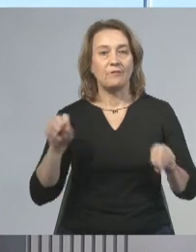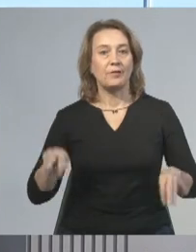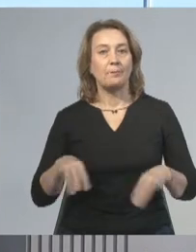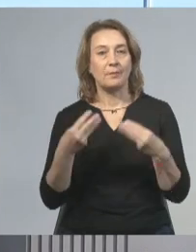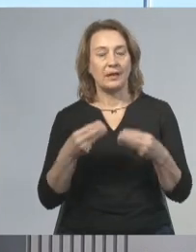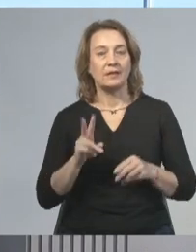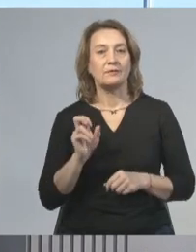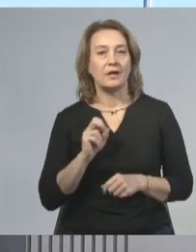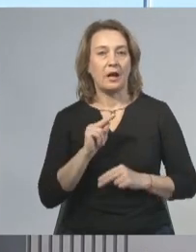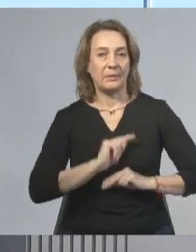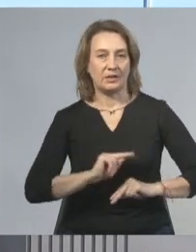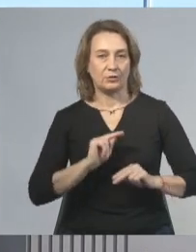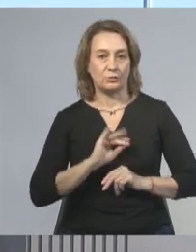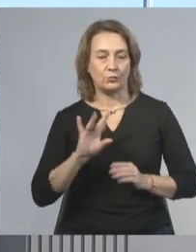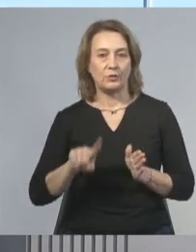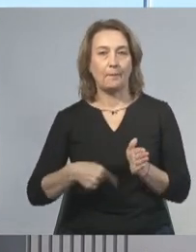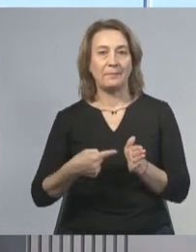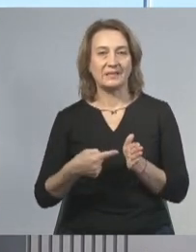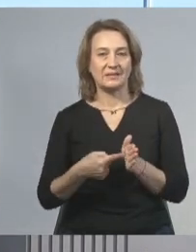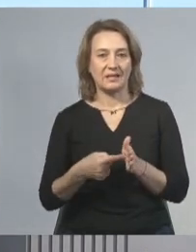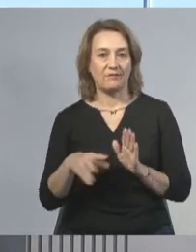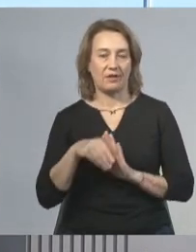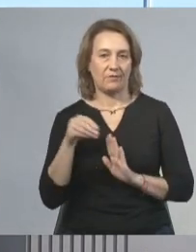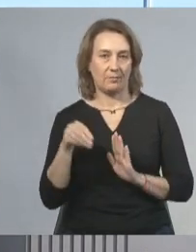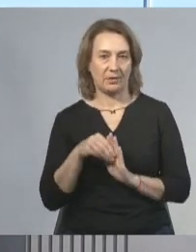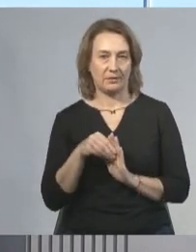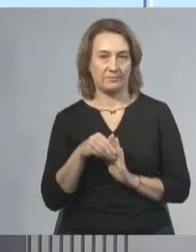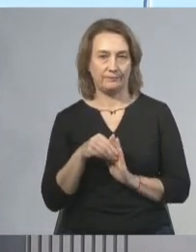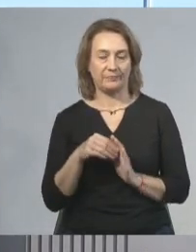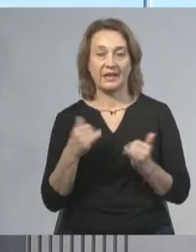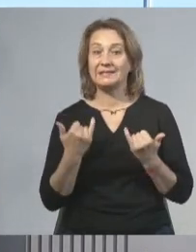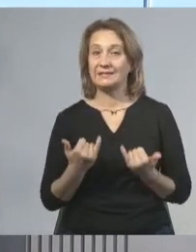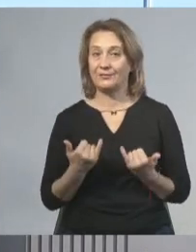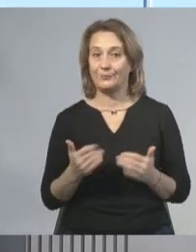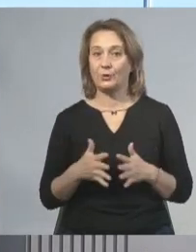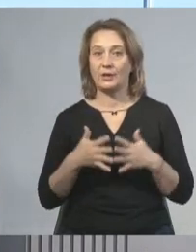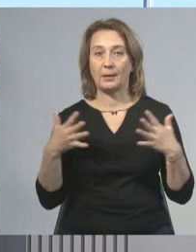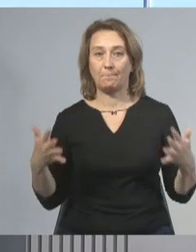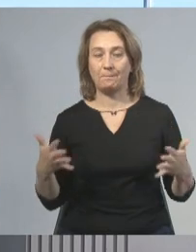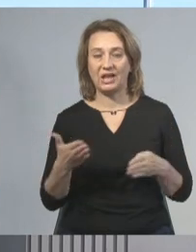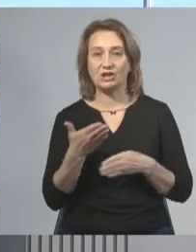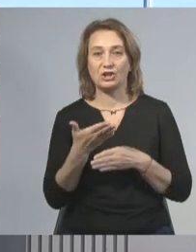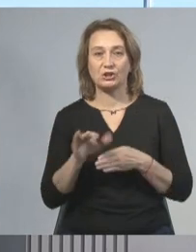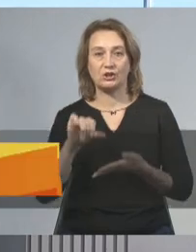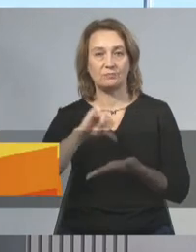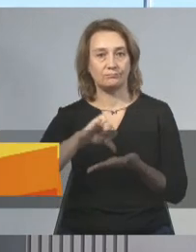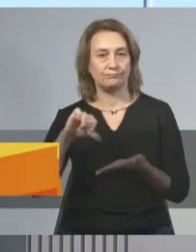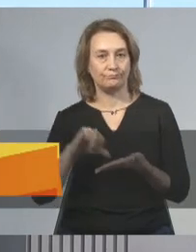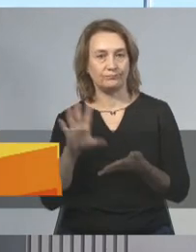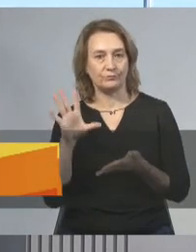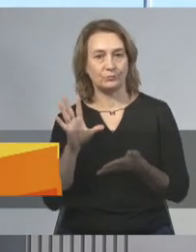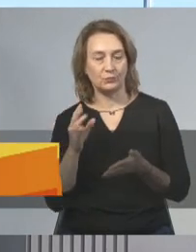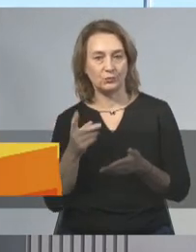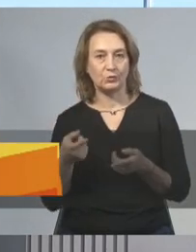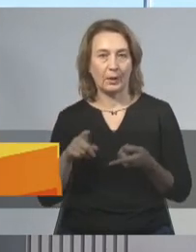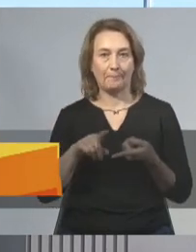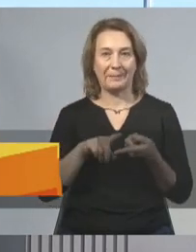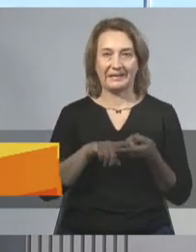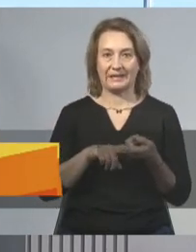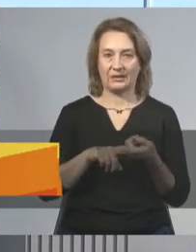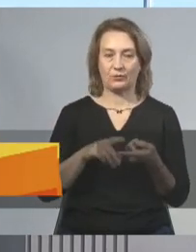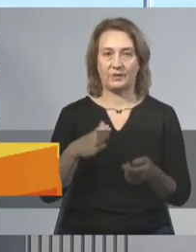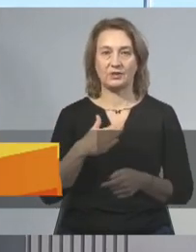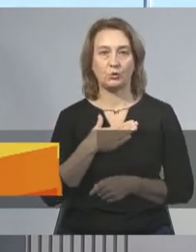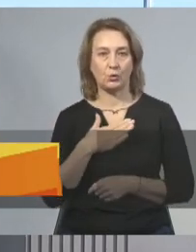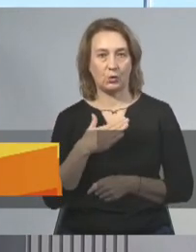which is dedicated to local election and local media today we the majority of our participants will join